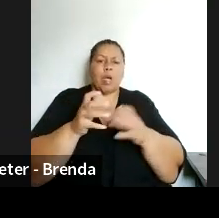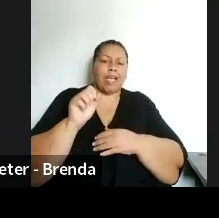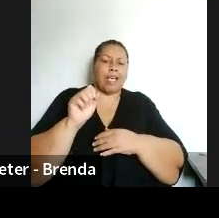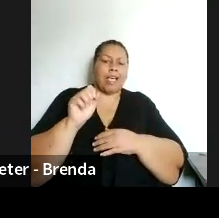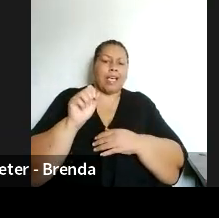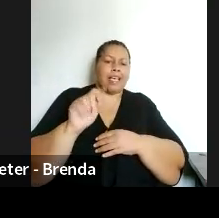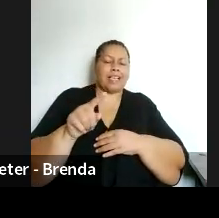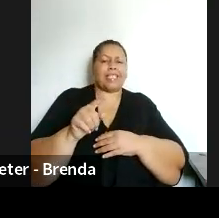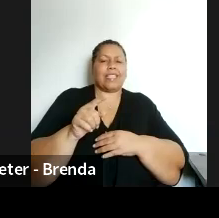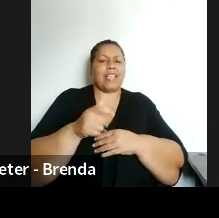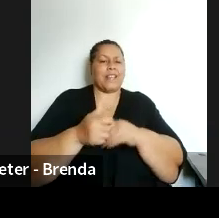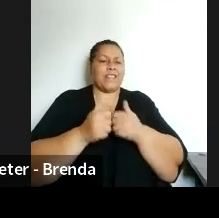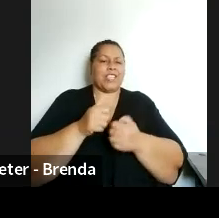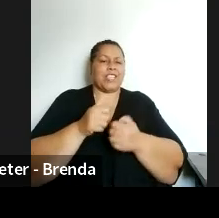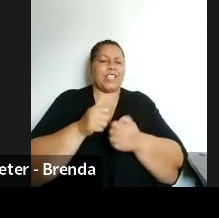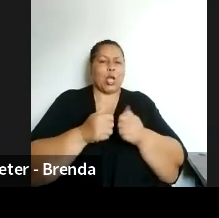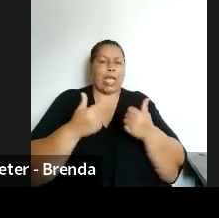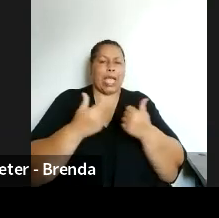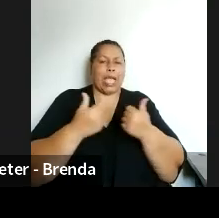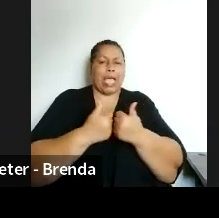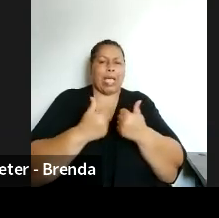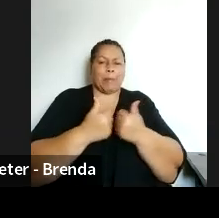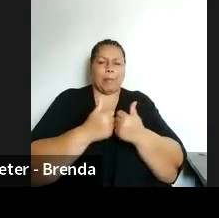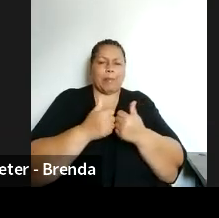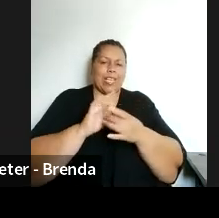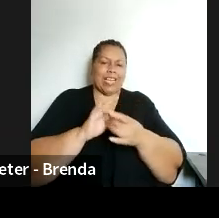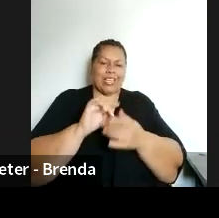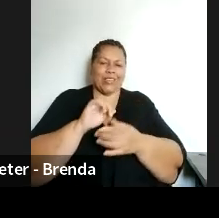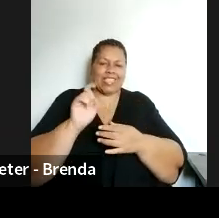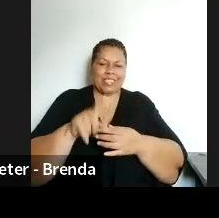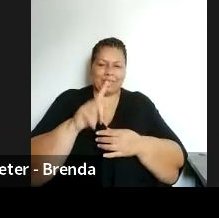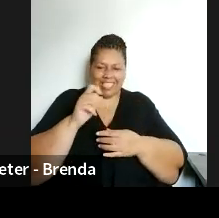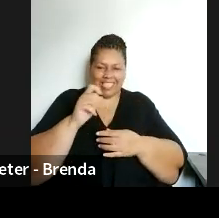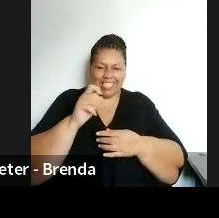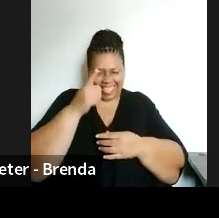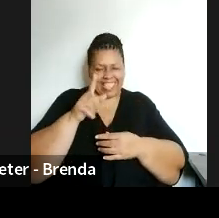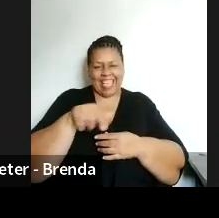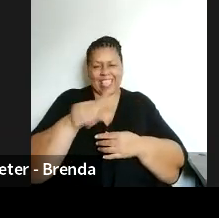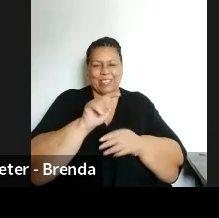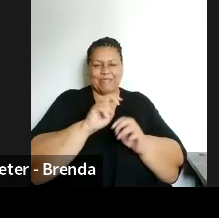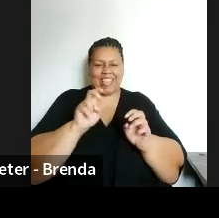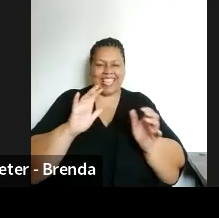think our panelists are in tune with that idea. So let's say